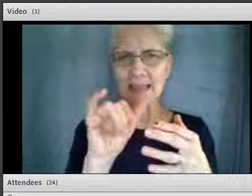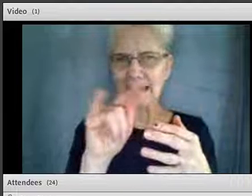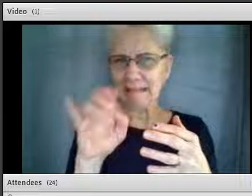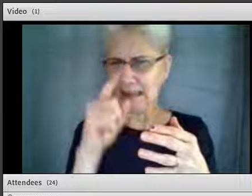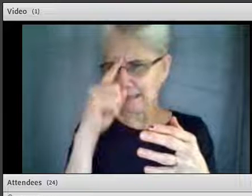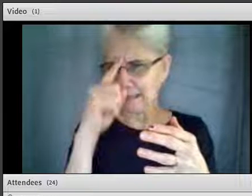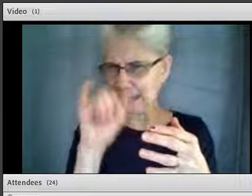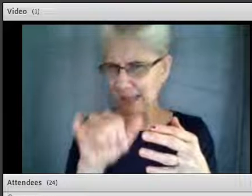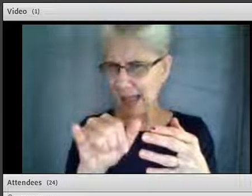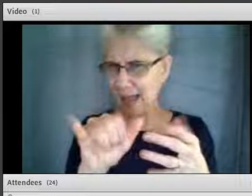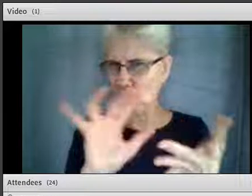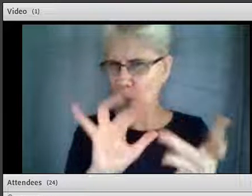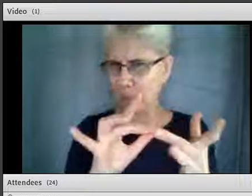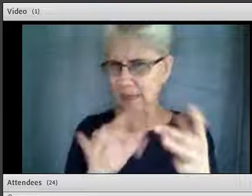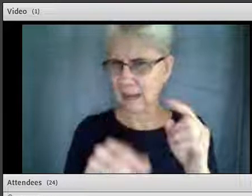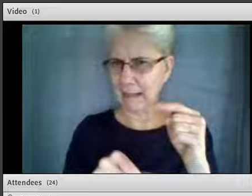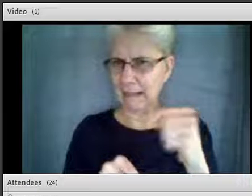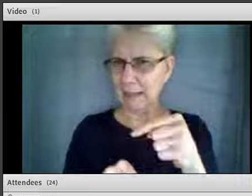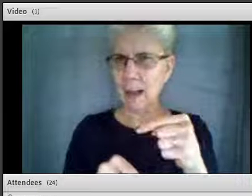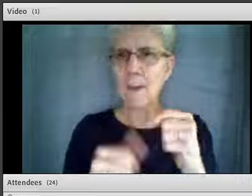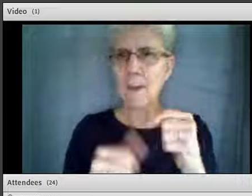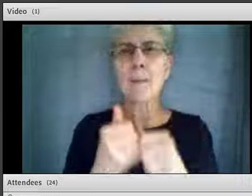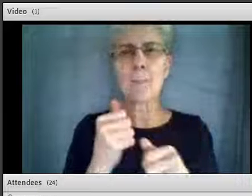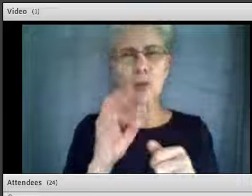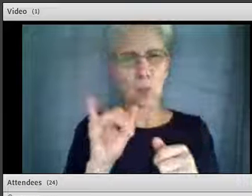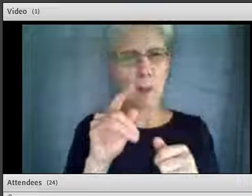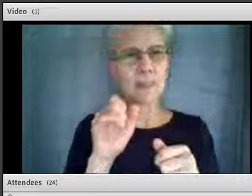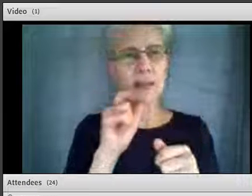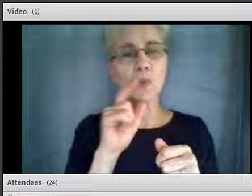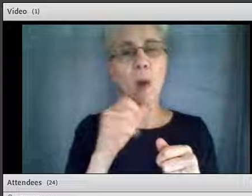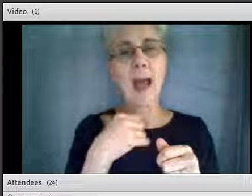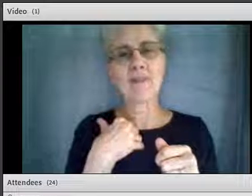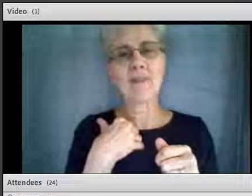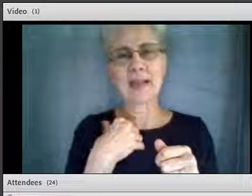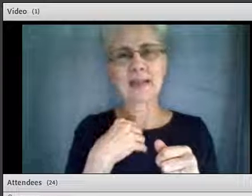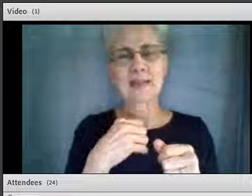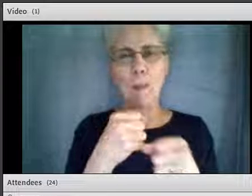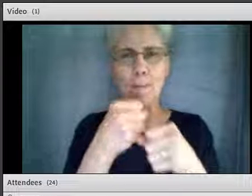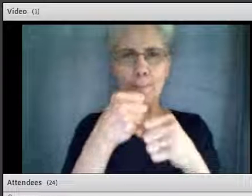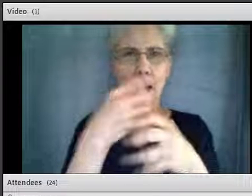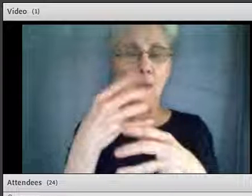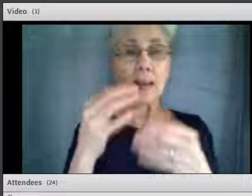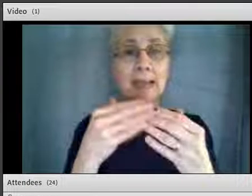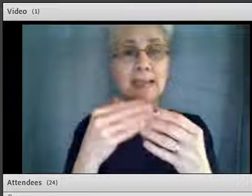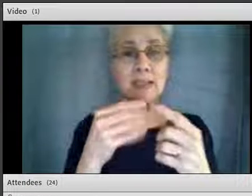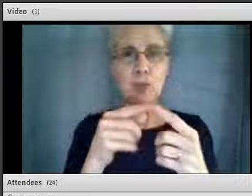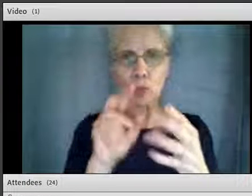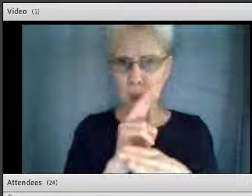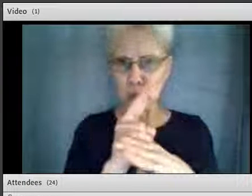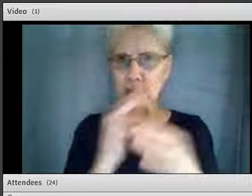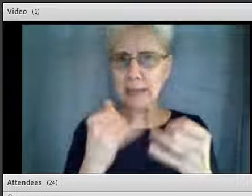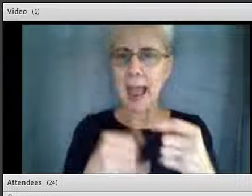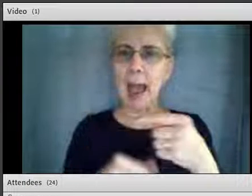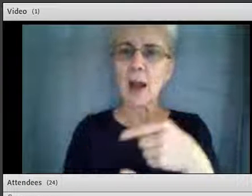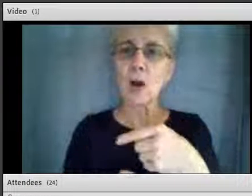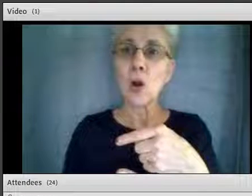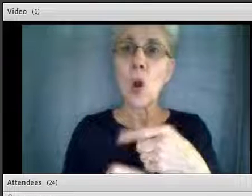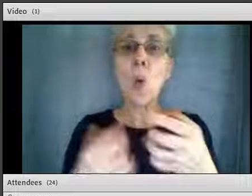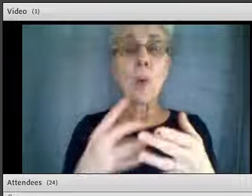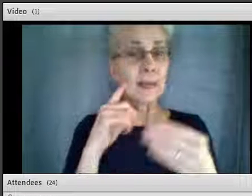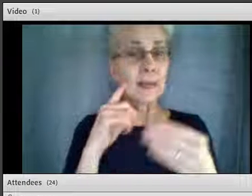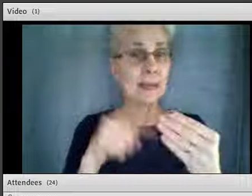most websites you go to now are going to have these sort of mega menus. They're easier to navigate. One of the things to think about is,